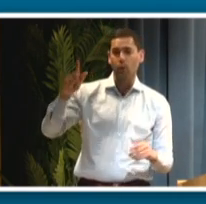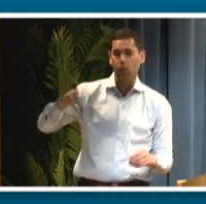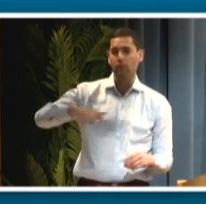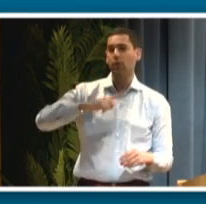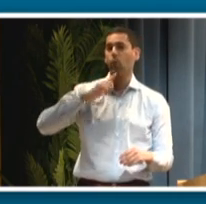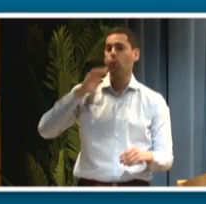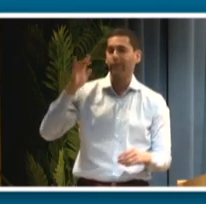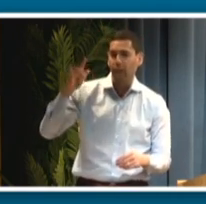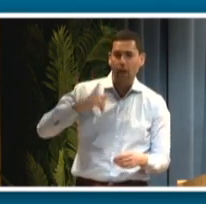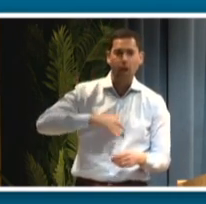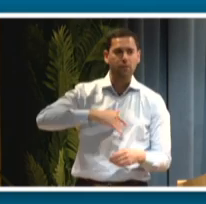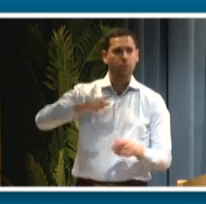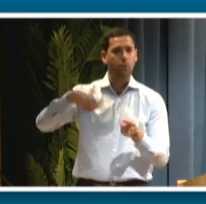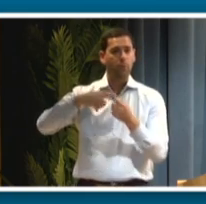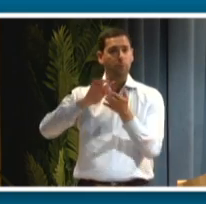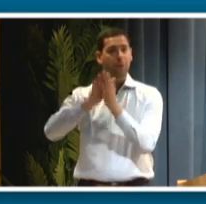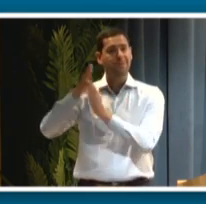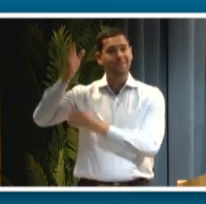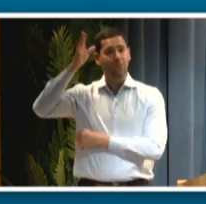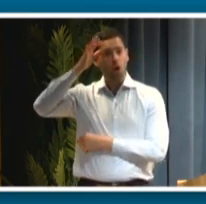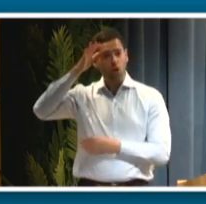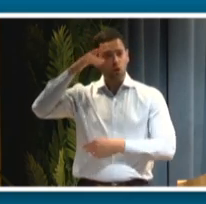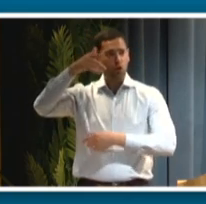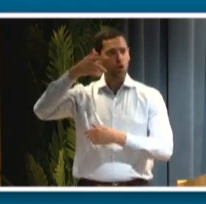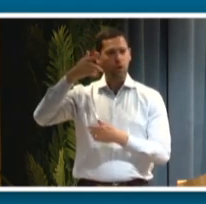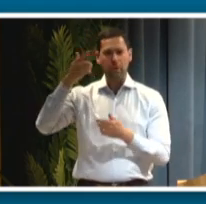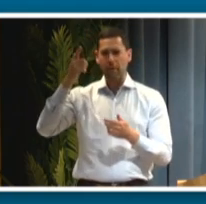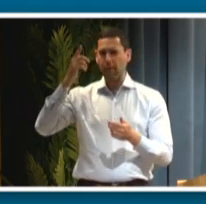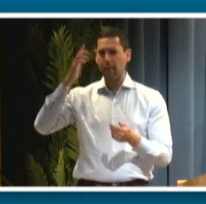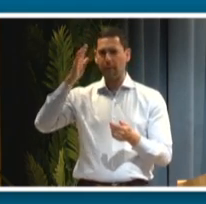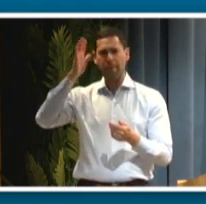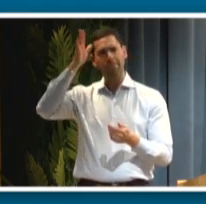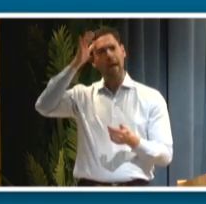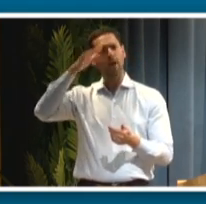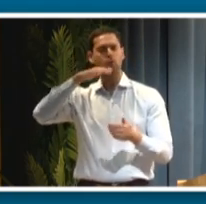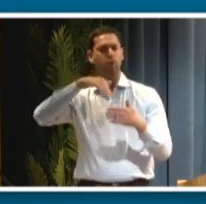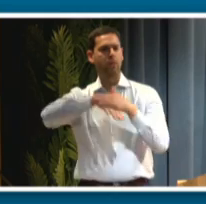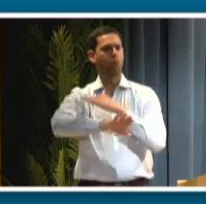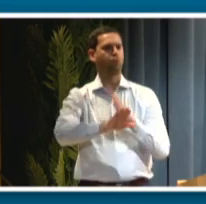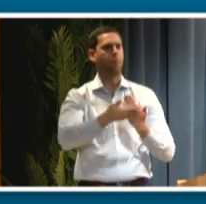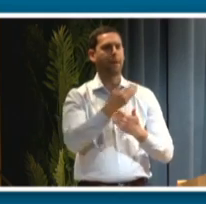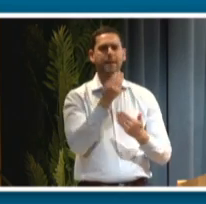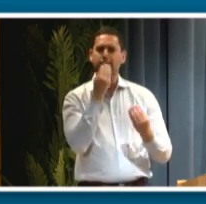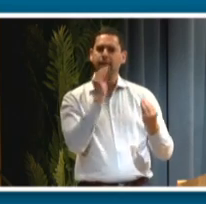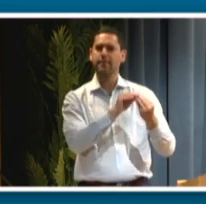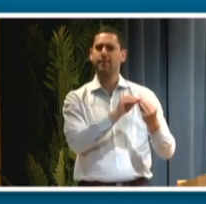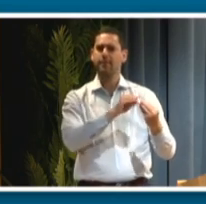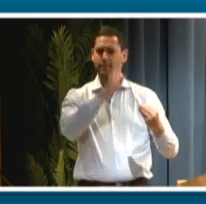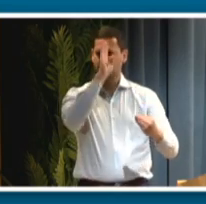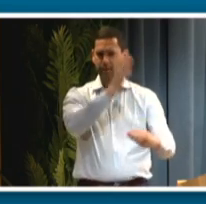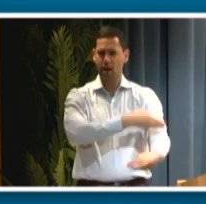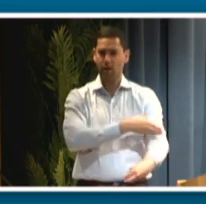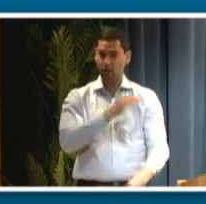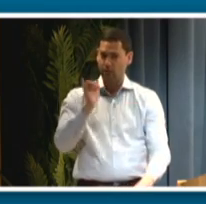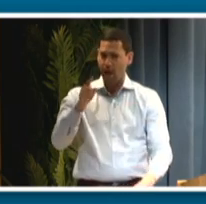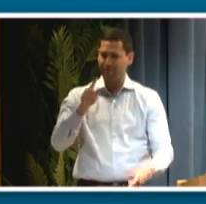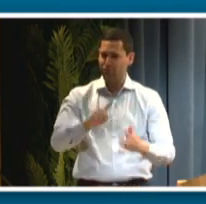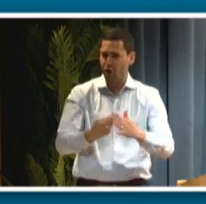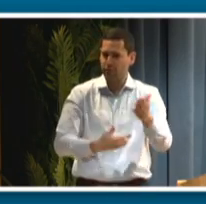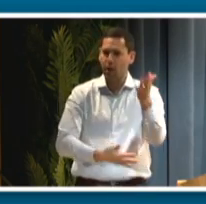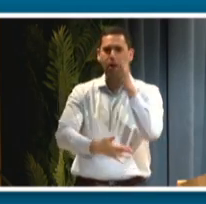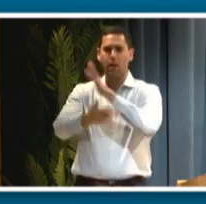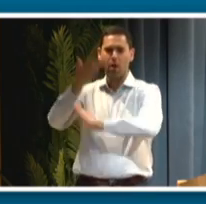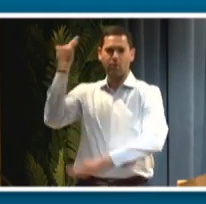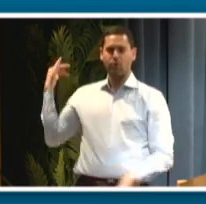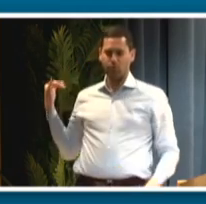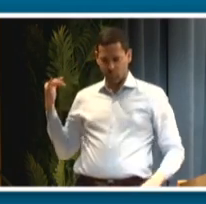is a man that comes in the room and kisses his son. That's what that looks like. And you know what that looks like? That looks like a kid that grows up and realizes that there's never